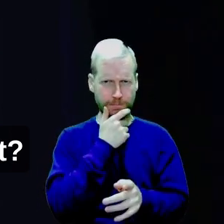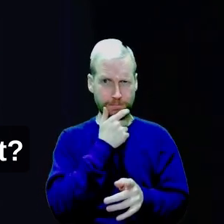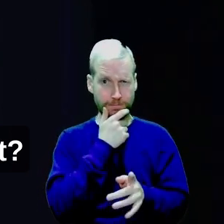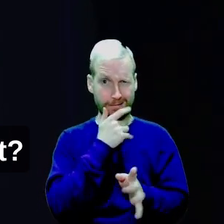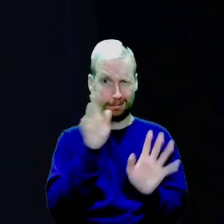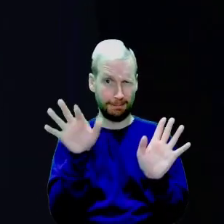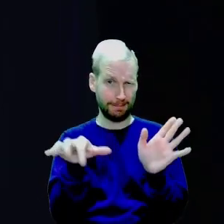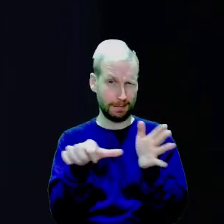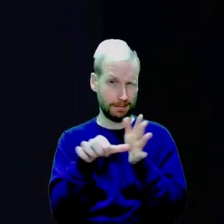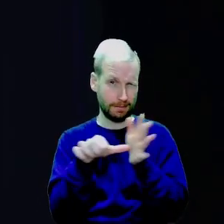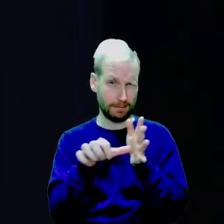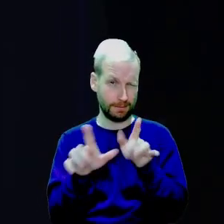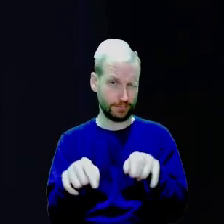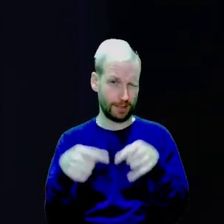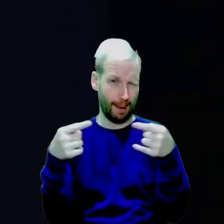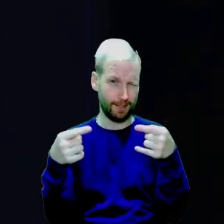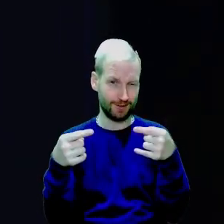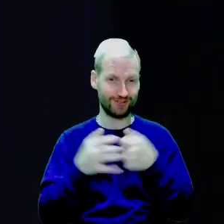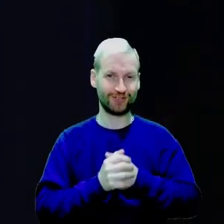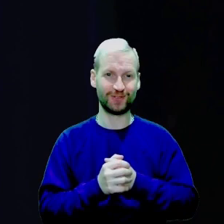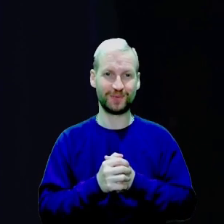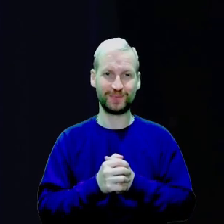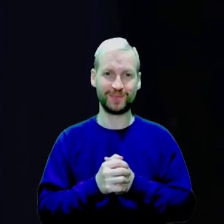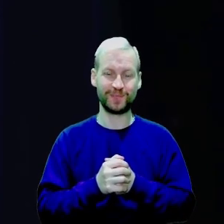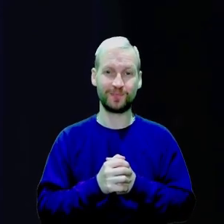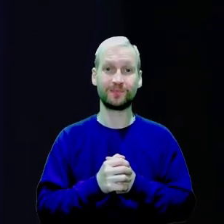right? So if I could start off,